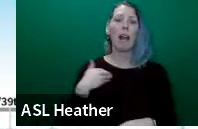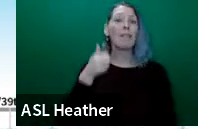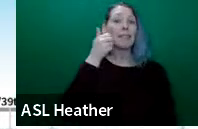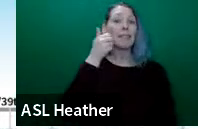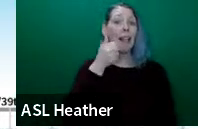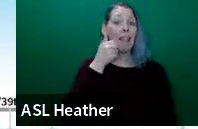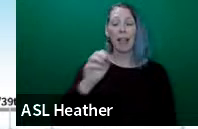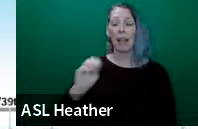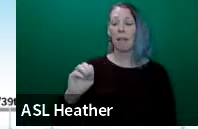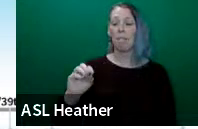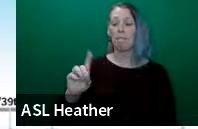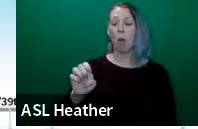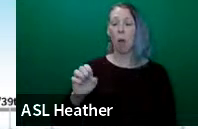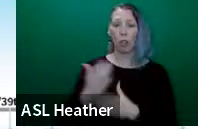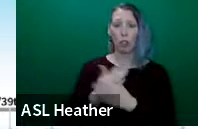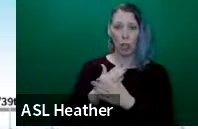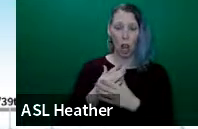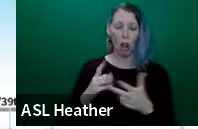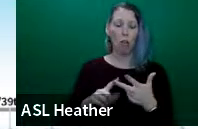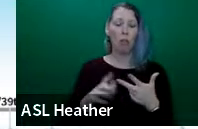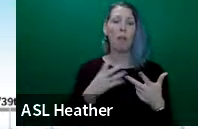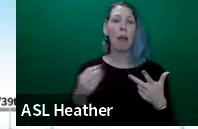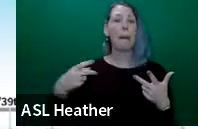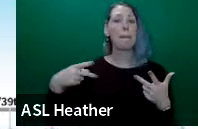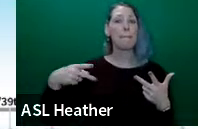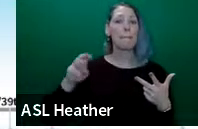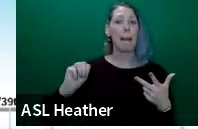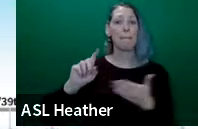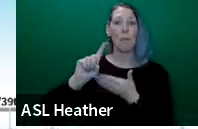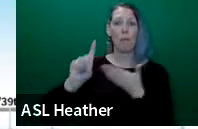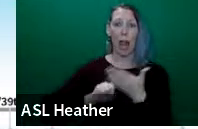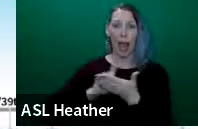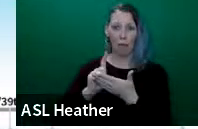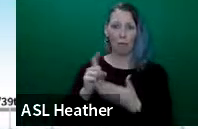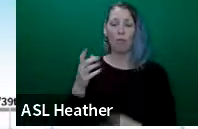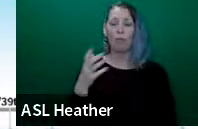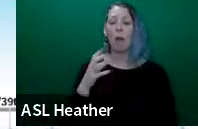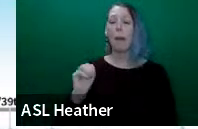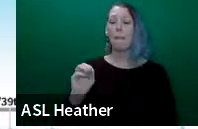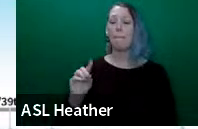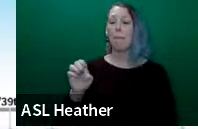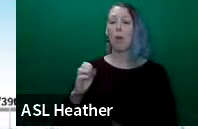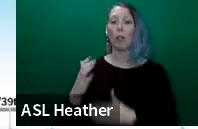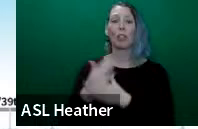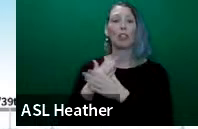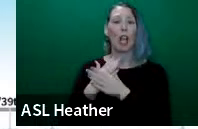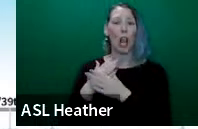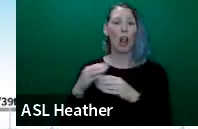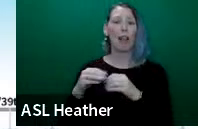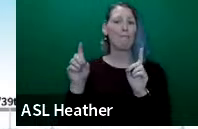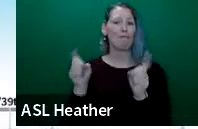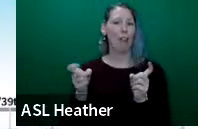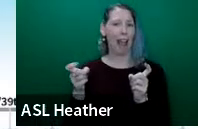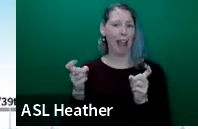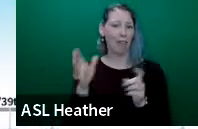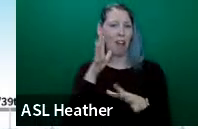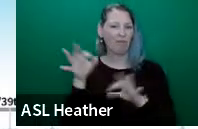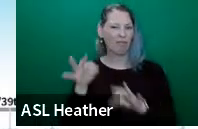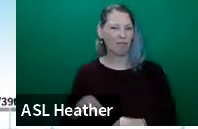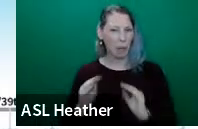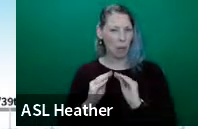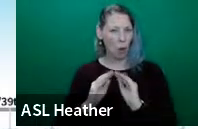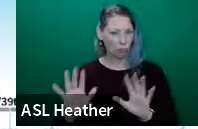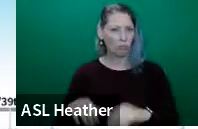mode share as well as PM 1 hour kind of mode share in brackets below that. I'll walk you through all this information here in a minute. We